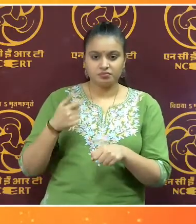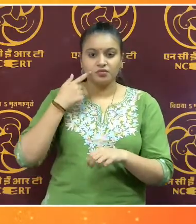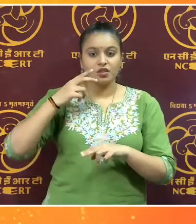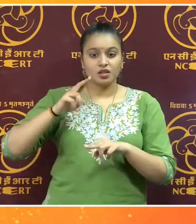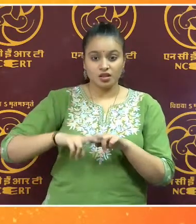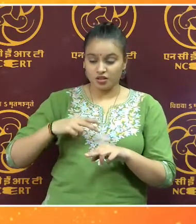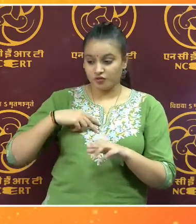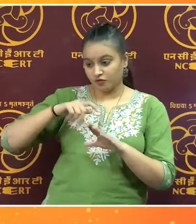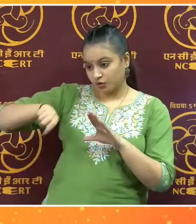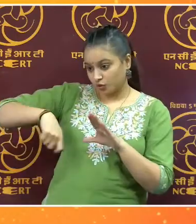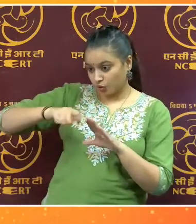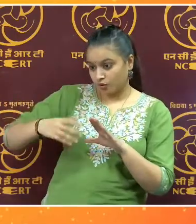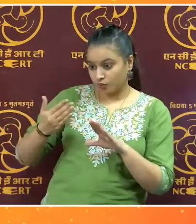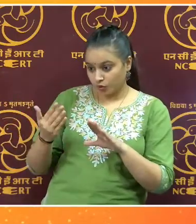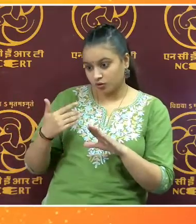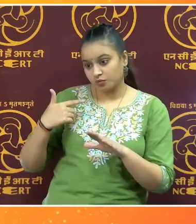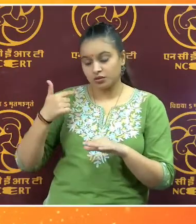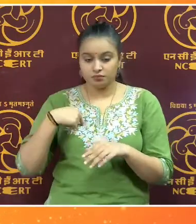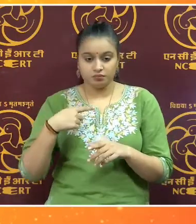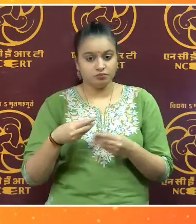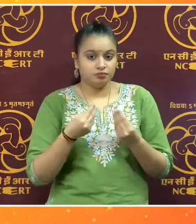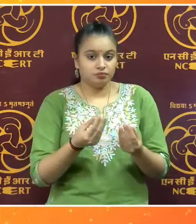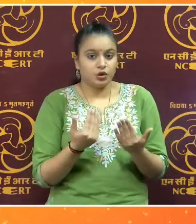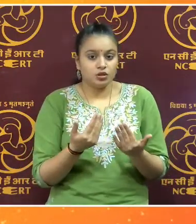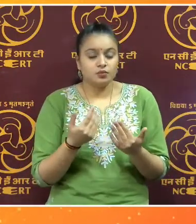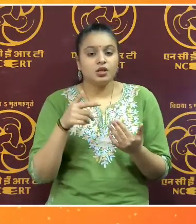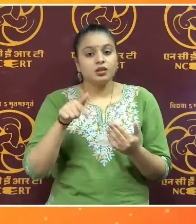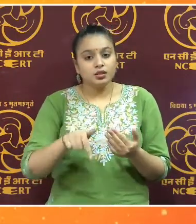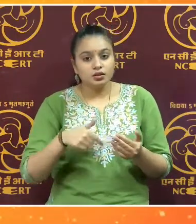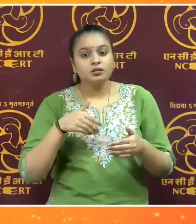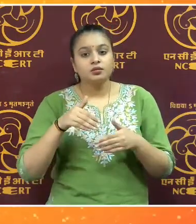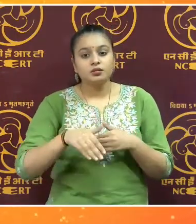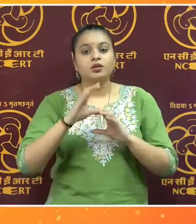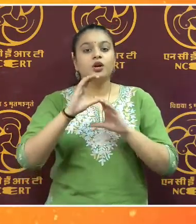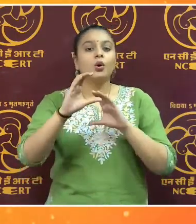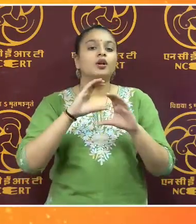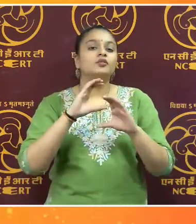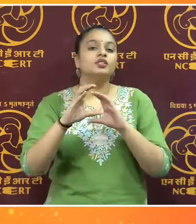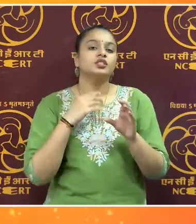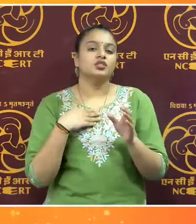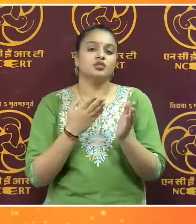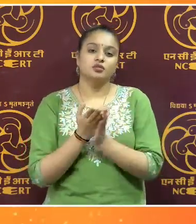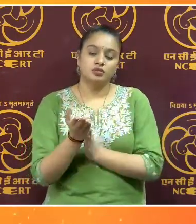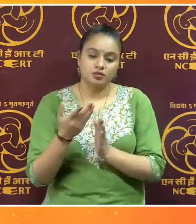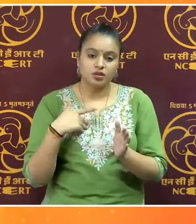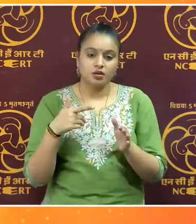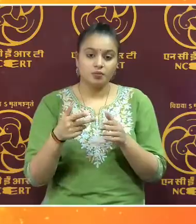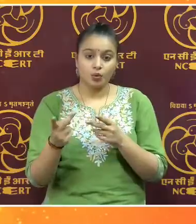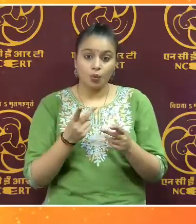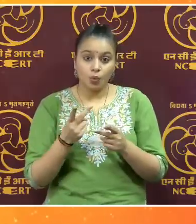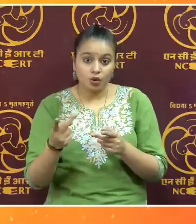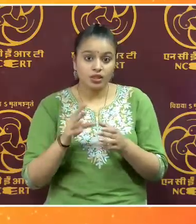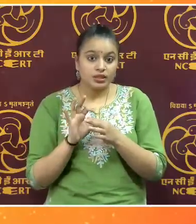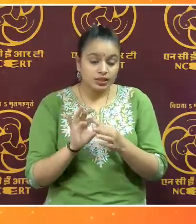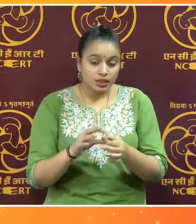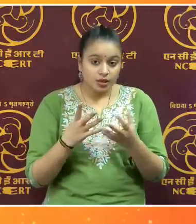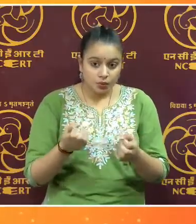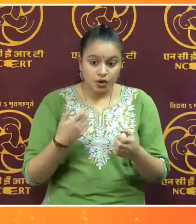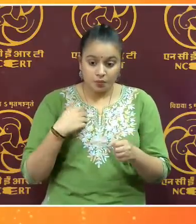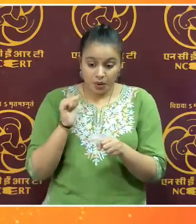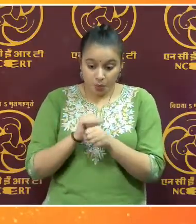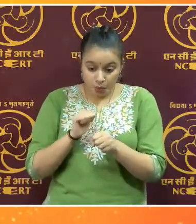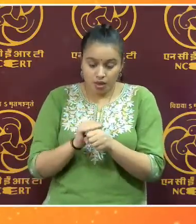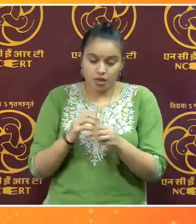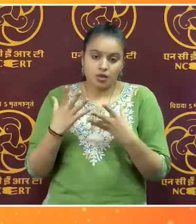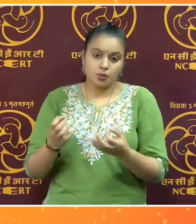can cook, then maybe I can feed you. So see, this is a kind of a conversation where he's just trying to make a deal that Right. I want to work with